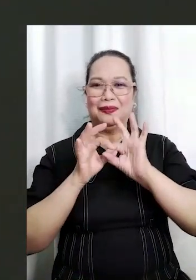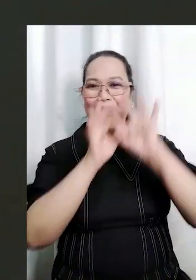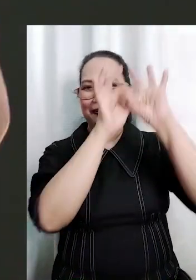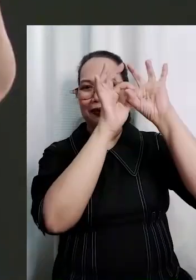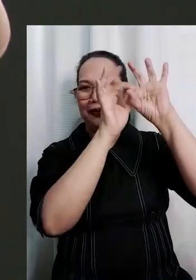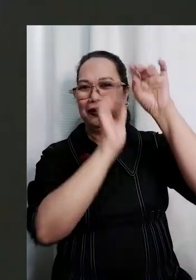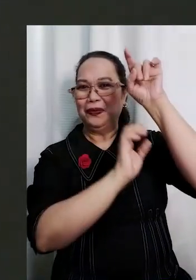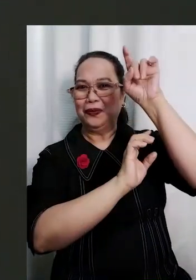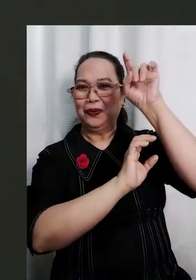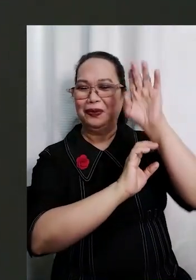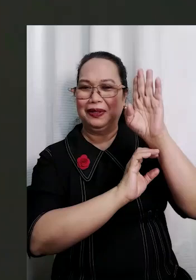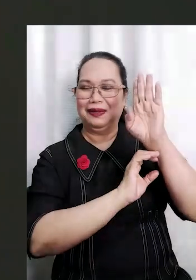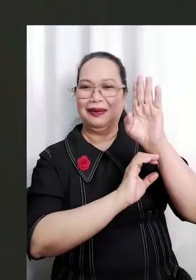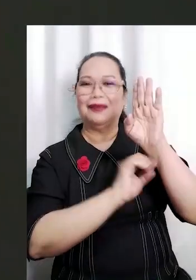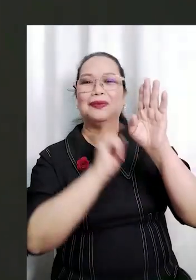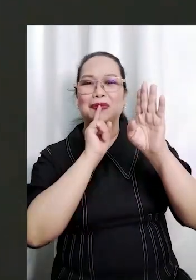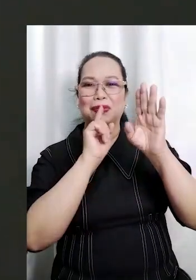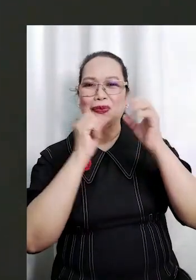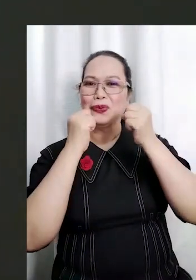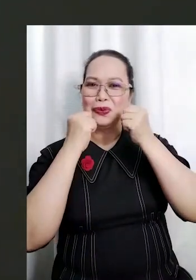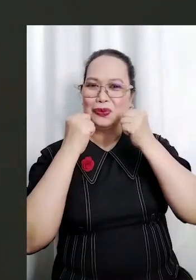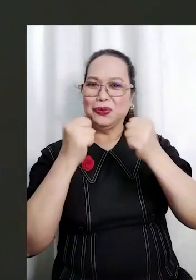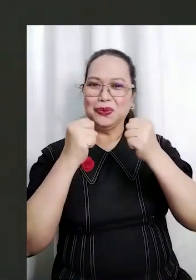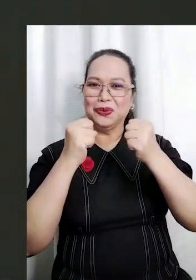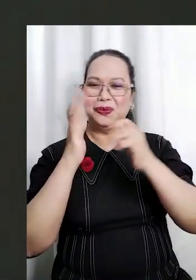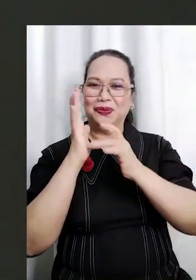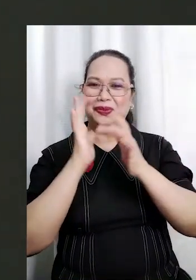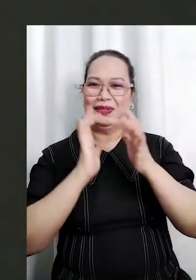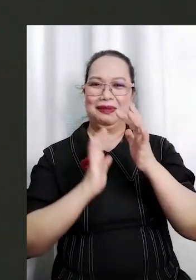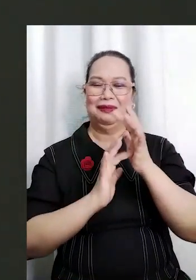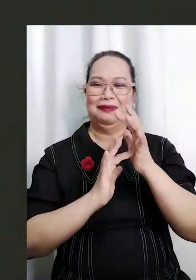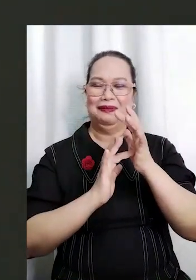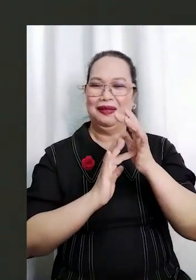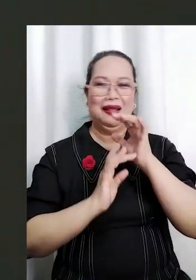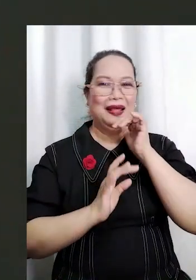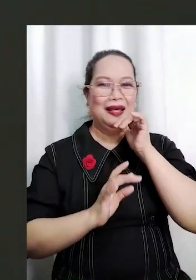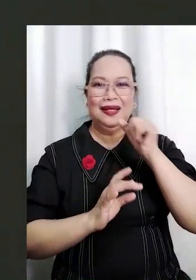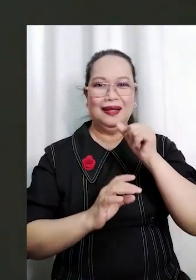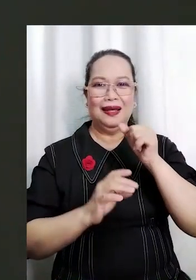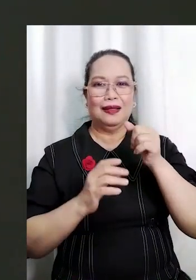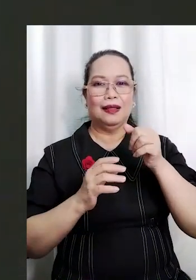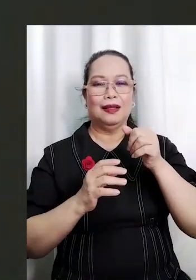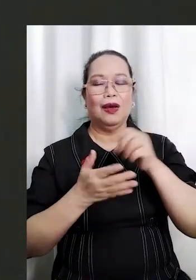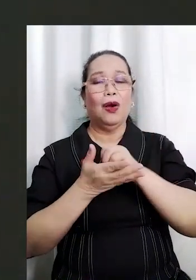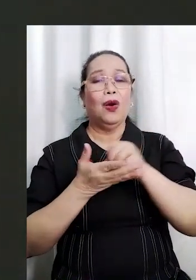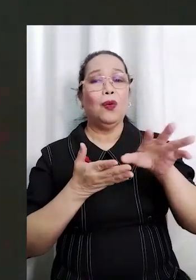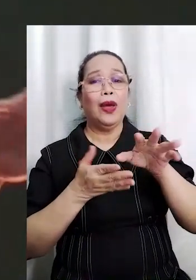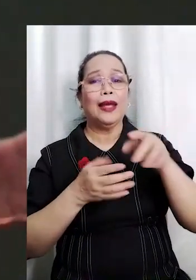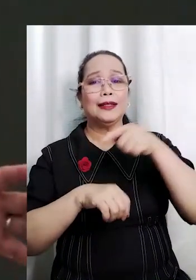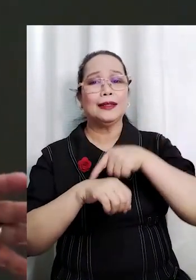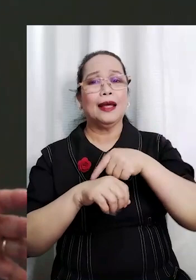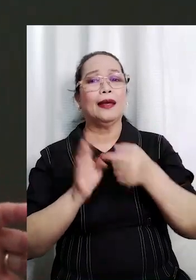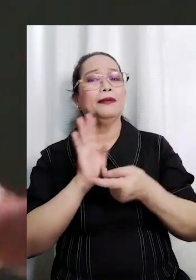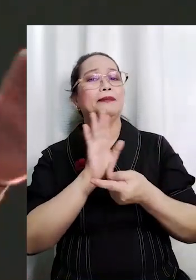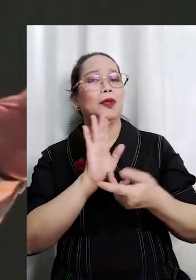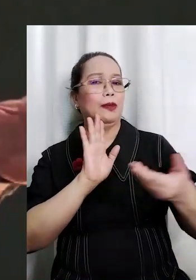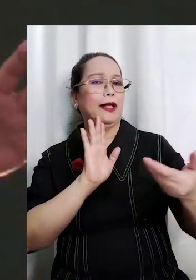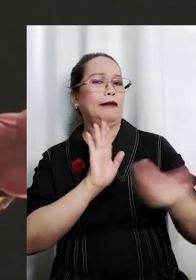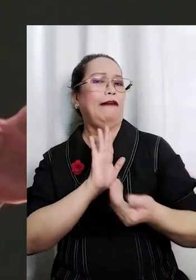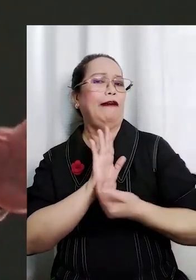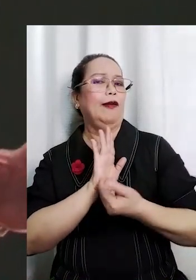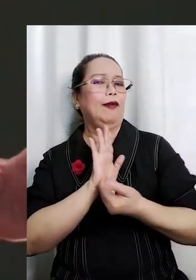niya sa Ama sa langit. Jesus did not spend his time proving